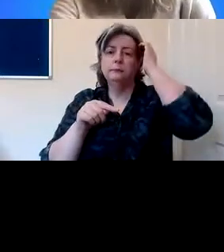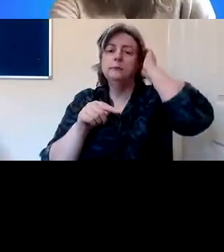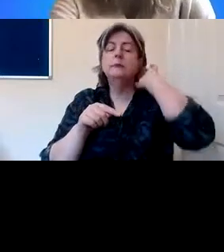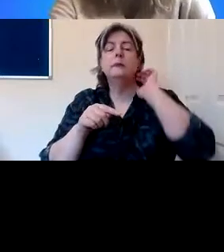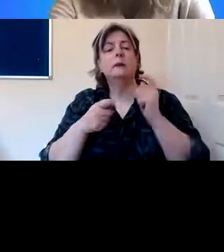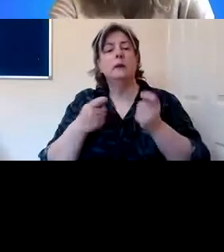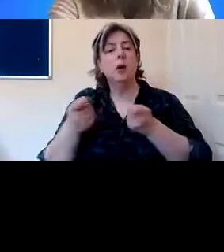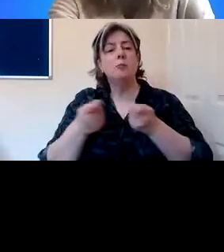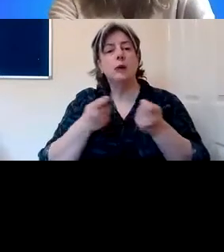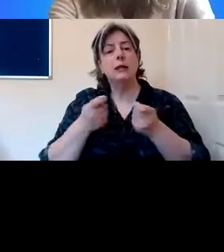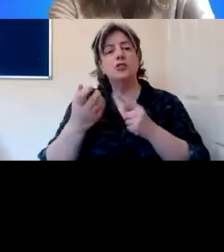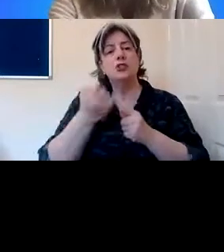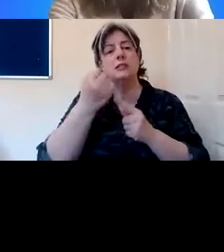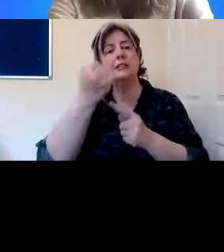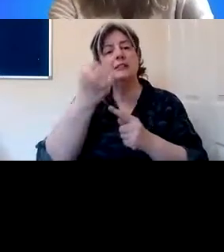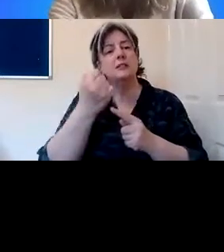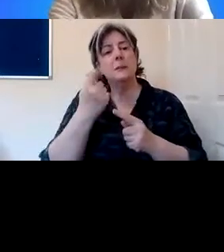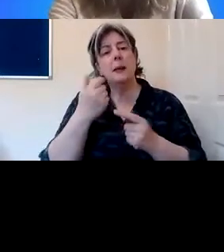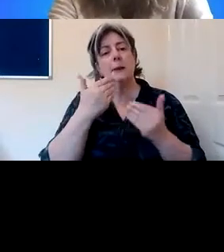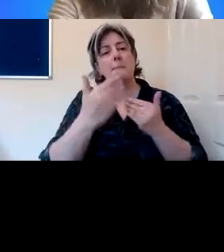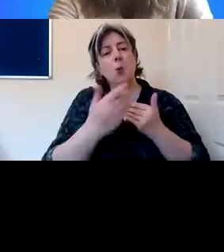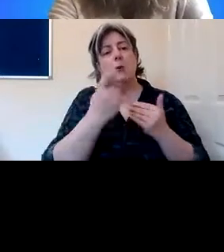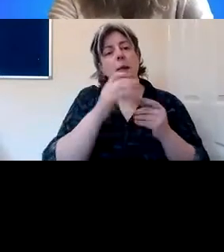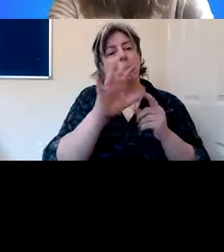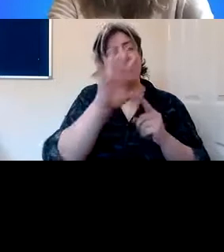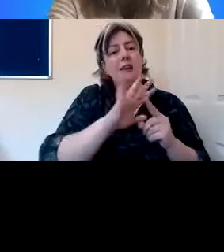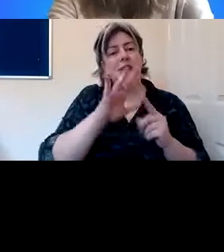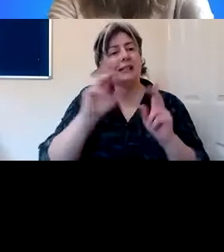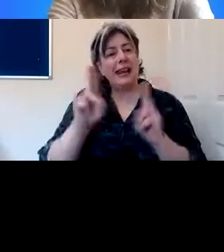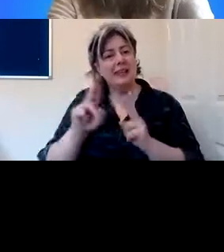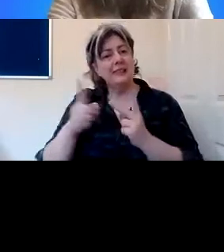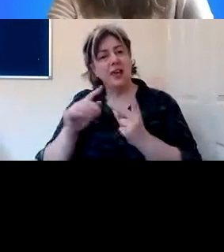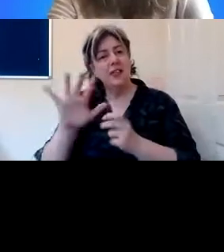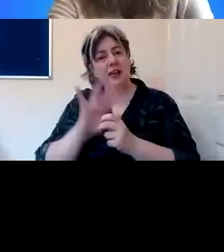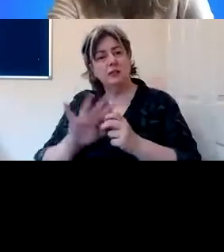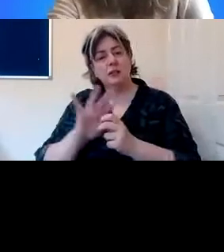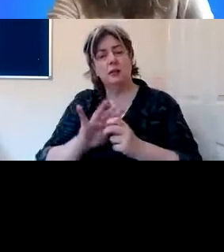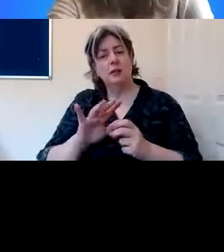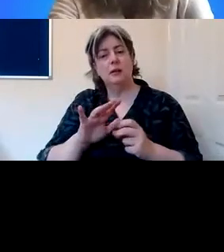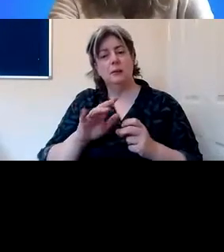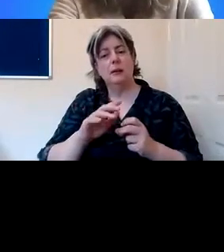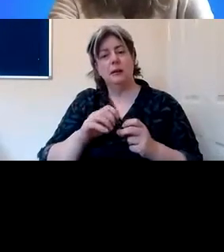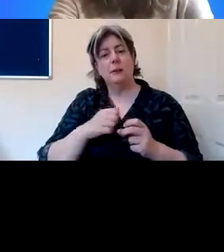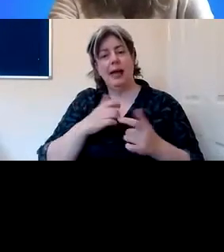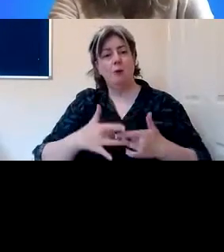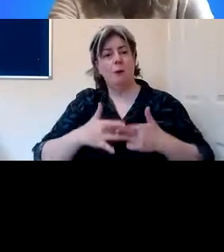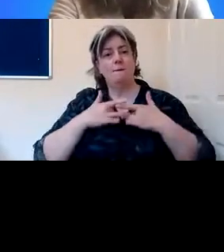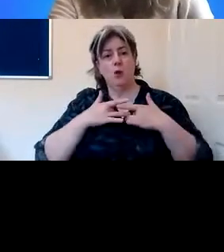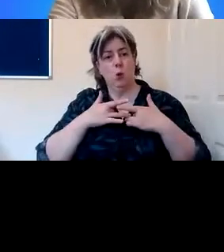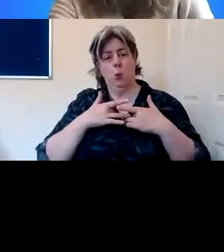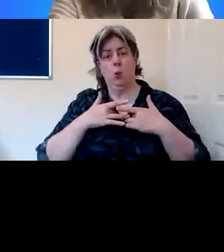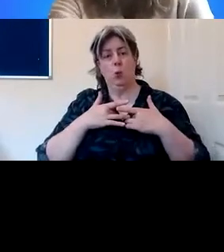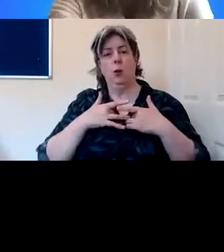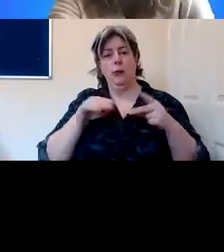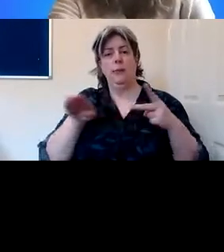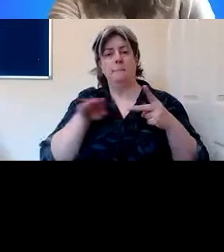successfully, maybe in some areas more than in others, and I think our position on the middle tier is clear. We have a